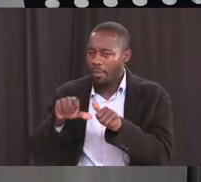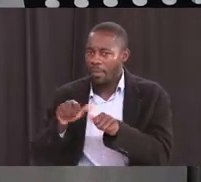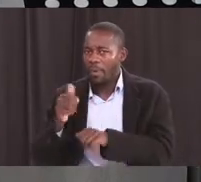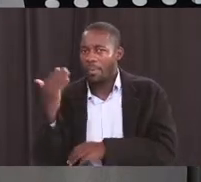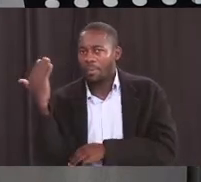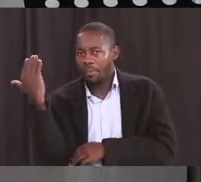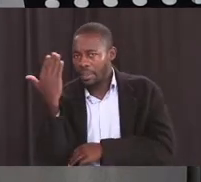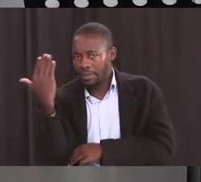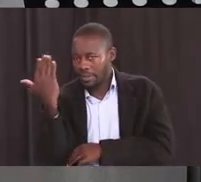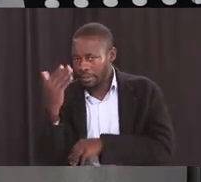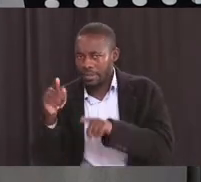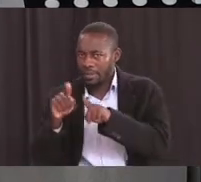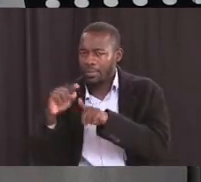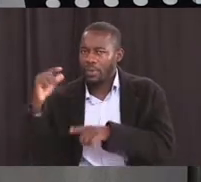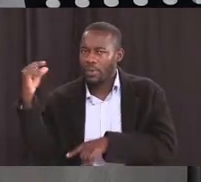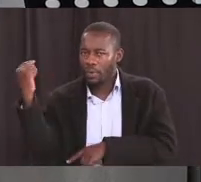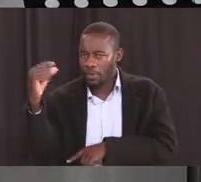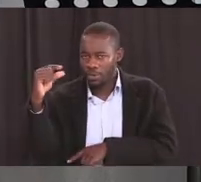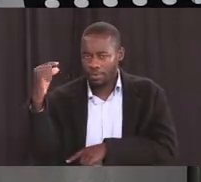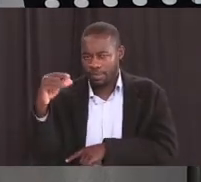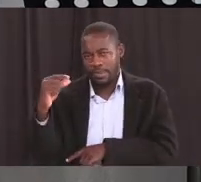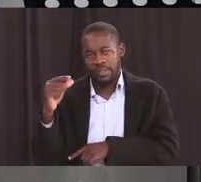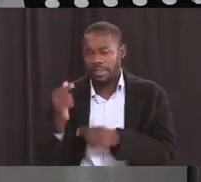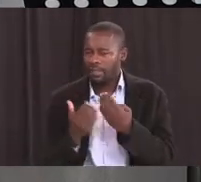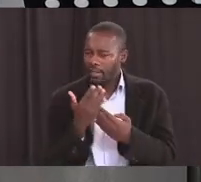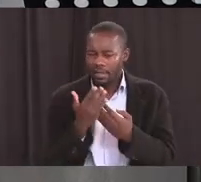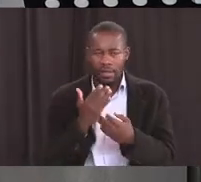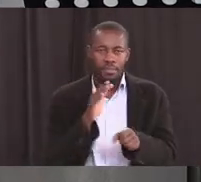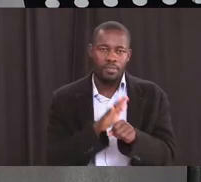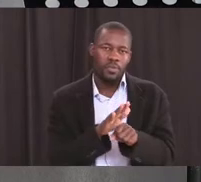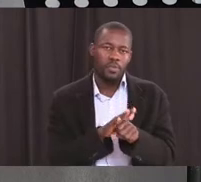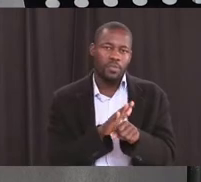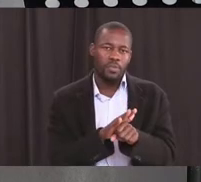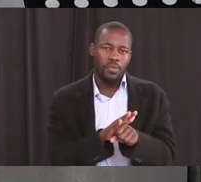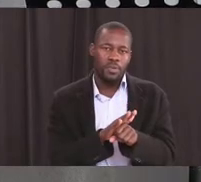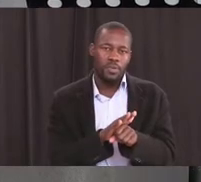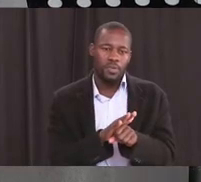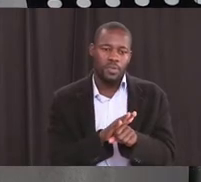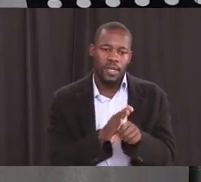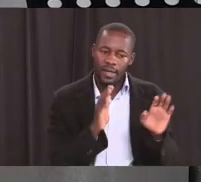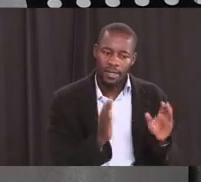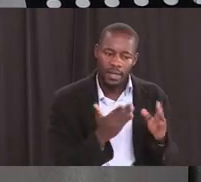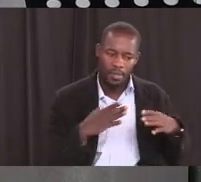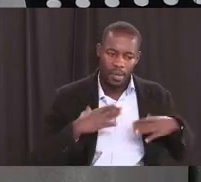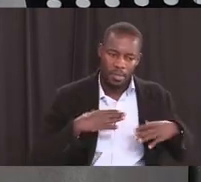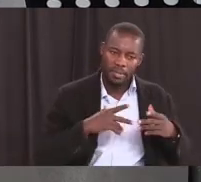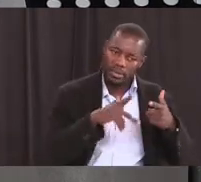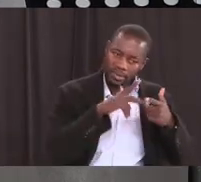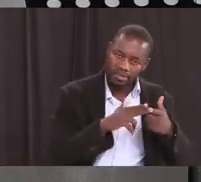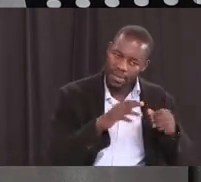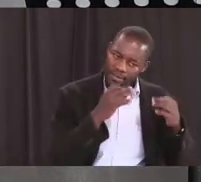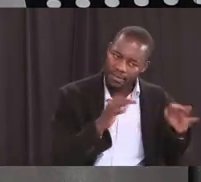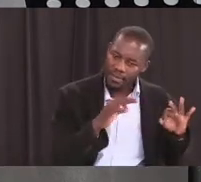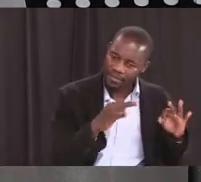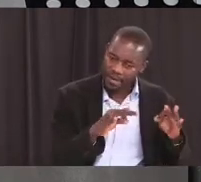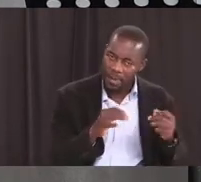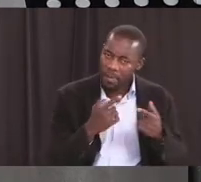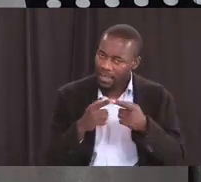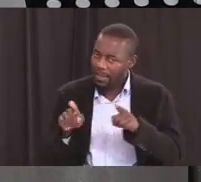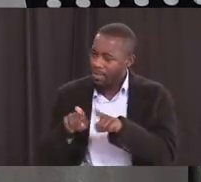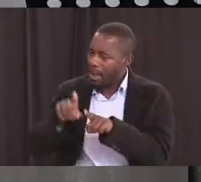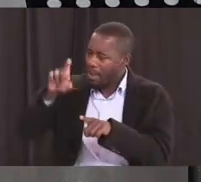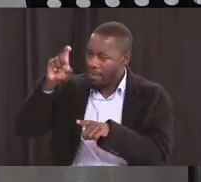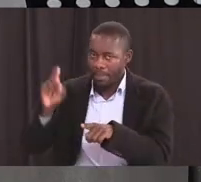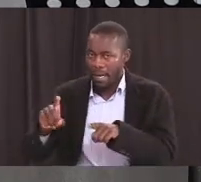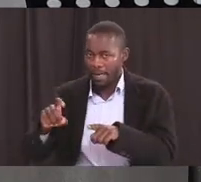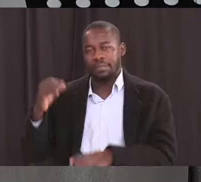gospel could be transmitted more effectively. So after taking Timothy, the group of missionaries